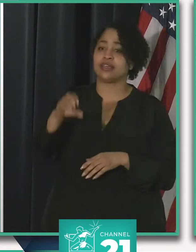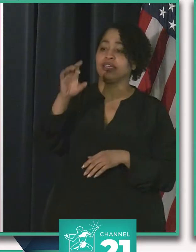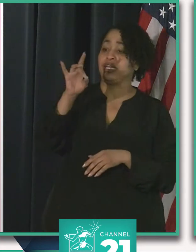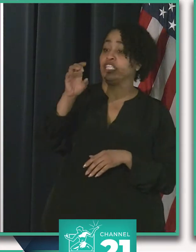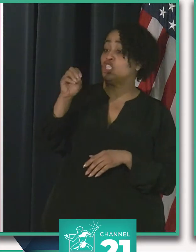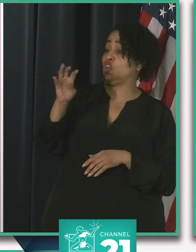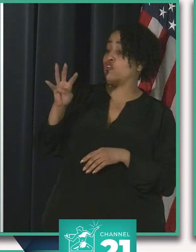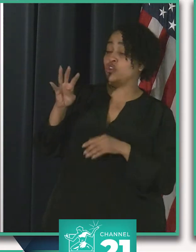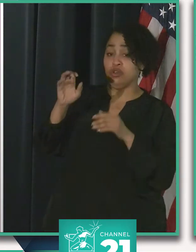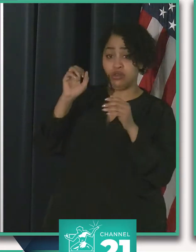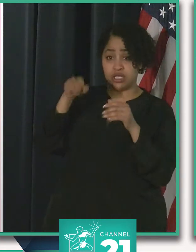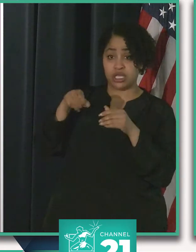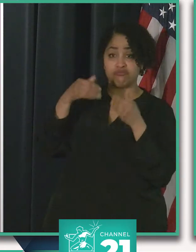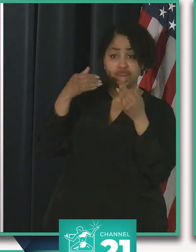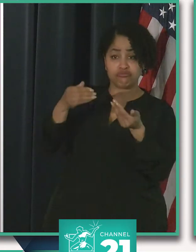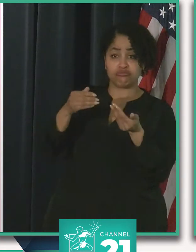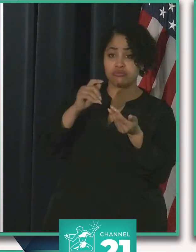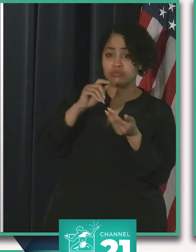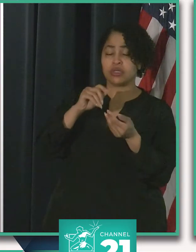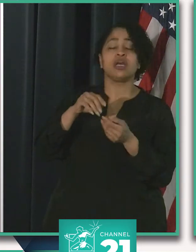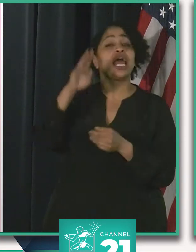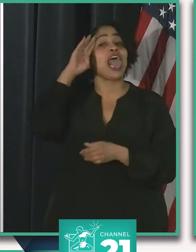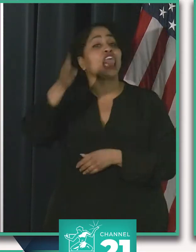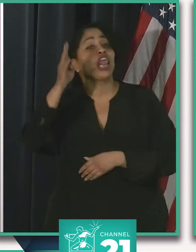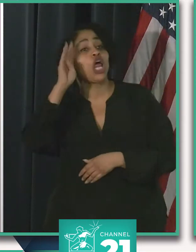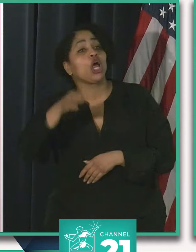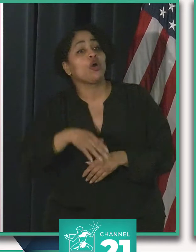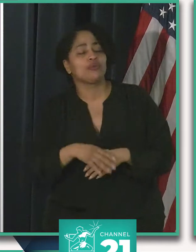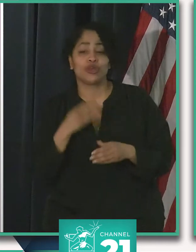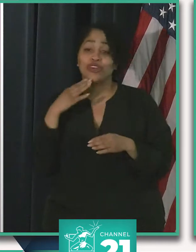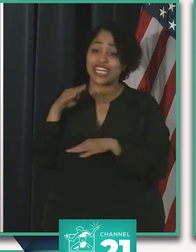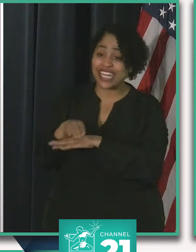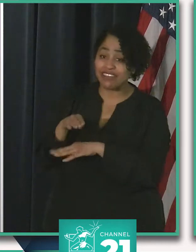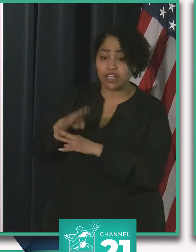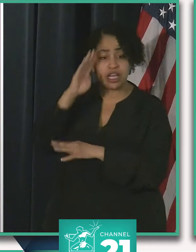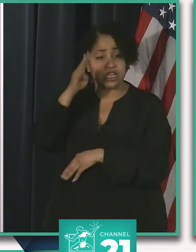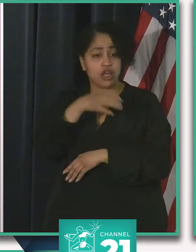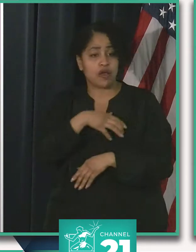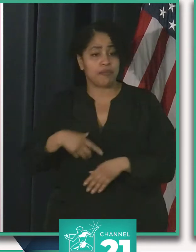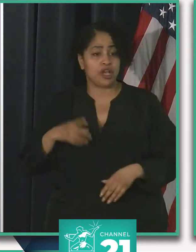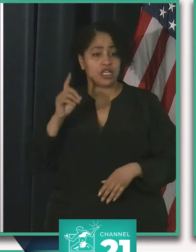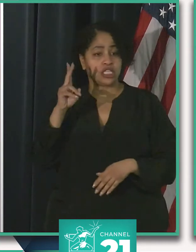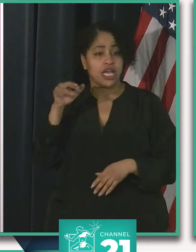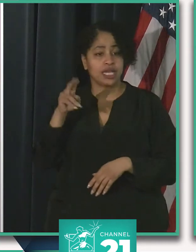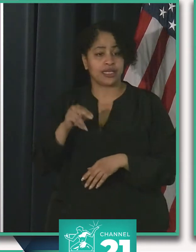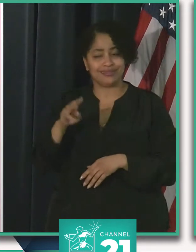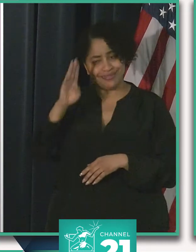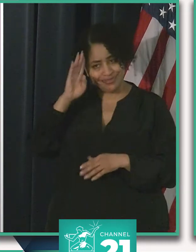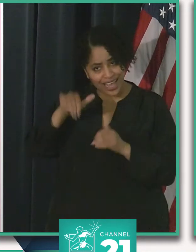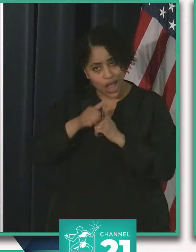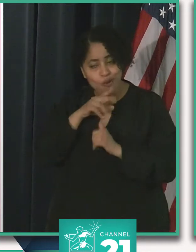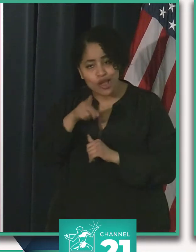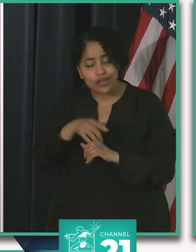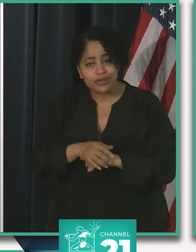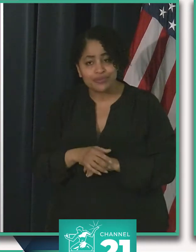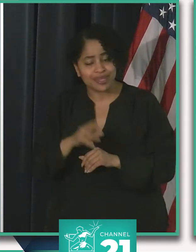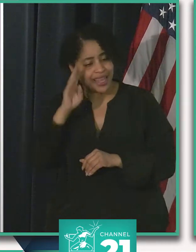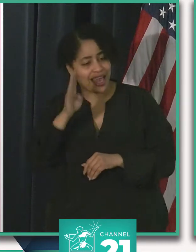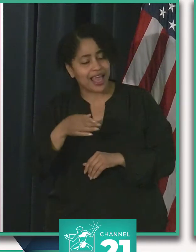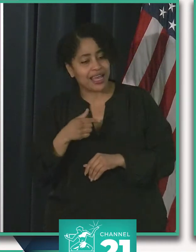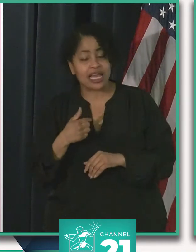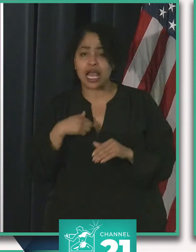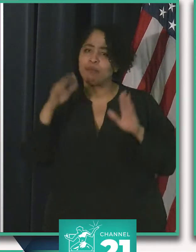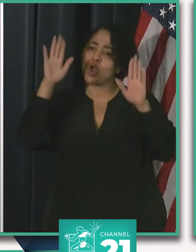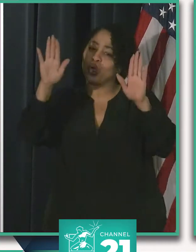804, you may unmute yourself. Hello. Good evening. Hello, Mayor Duggan. How are you? Hi,